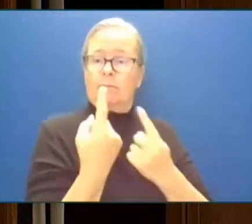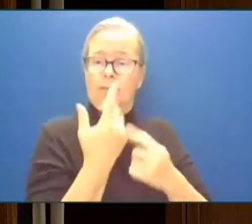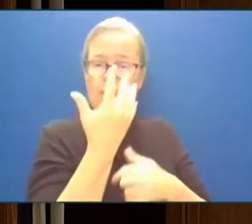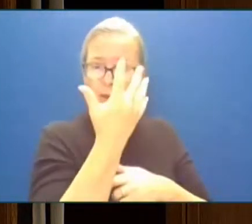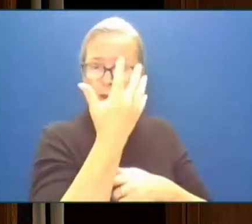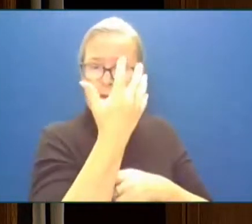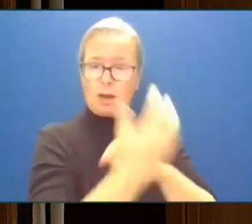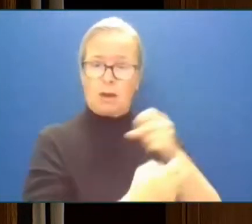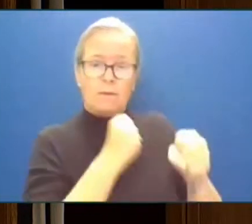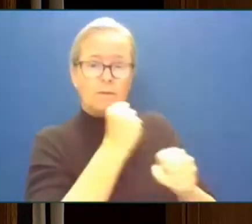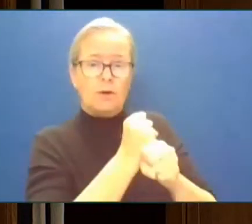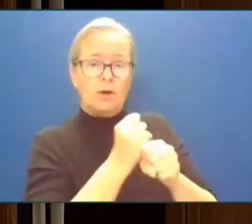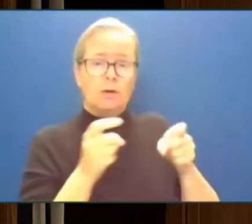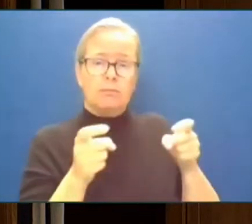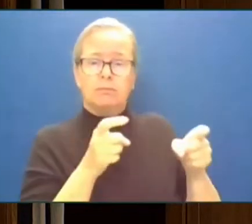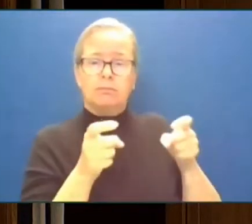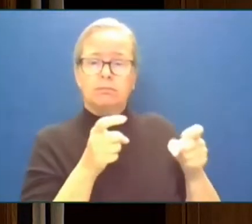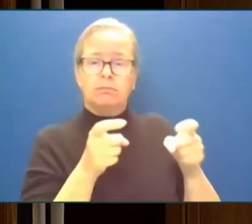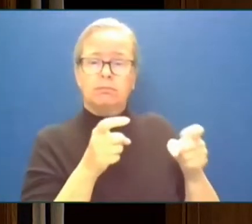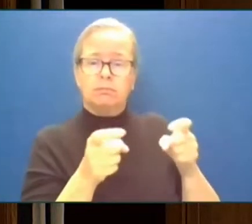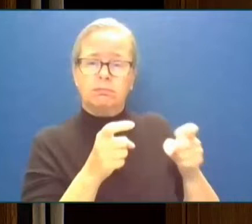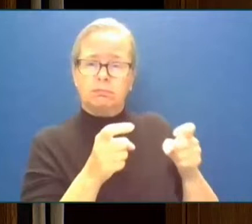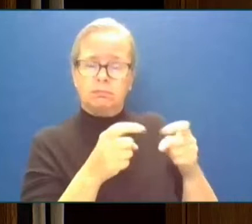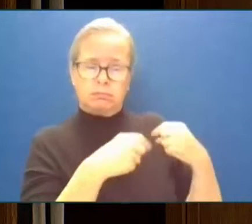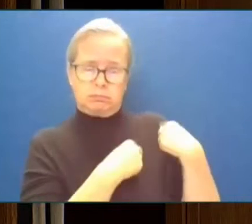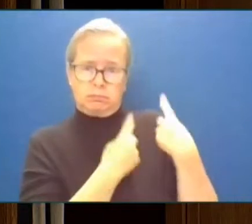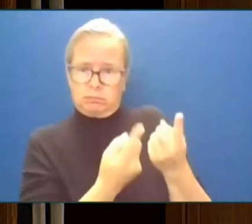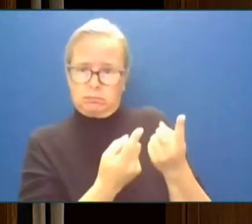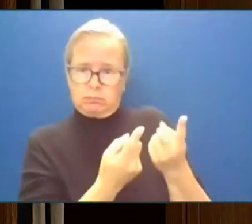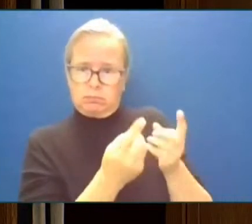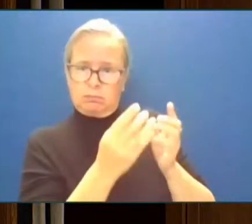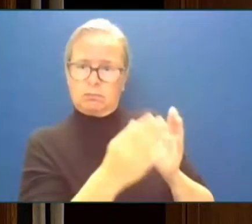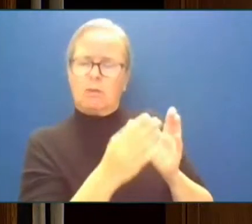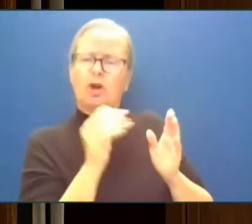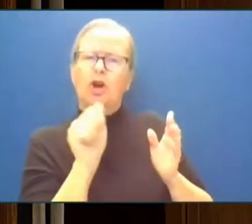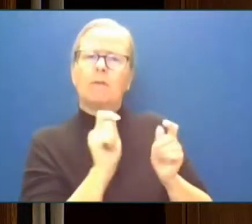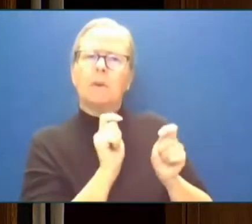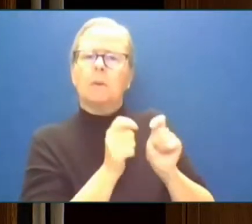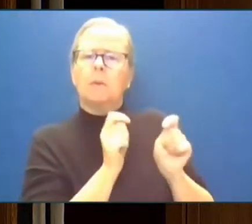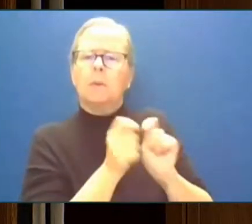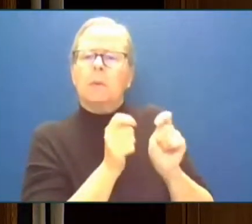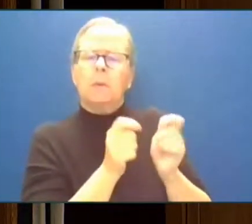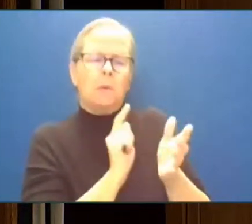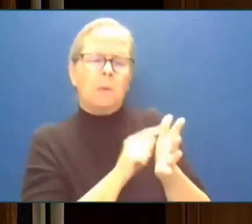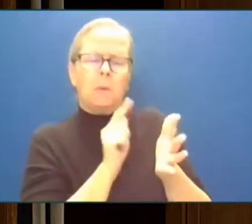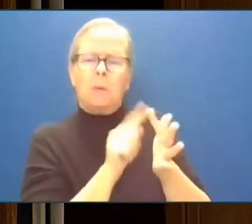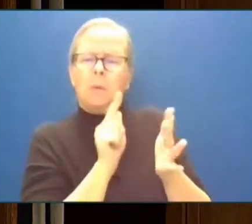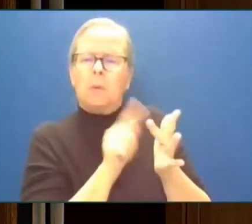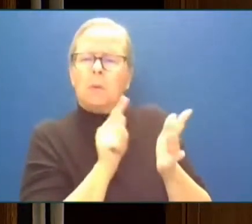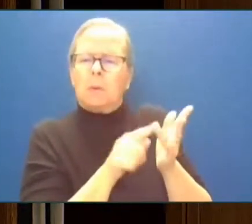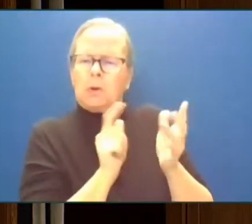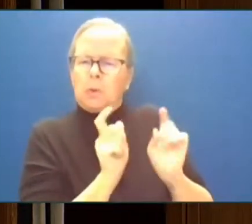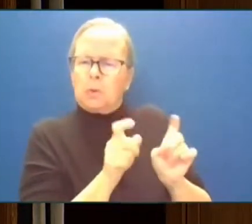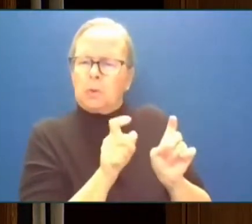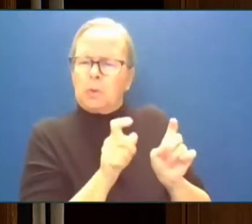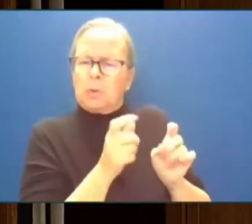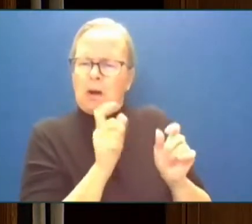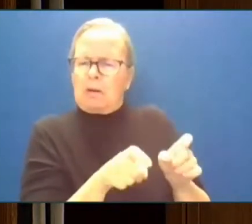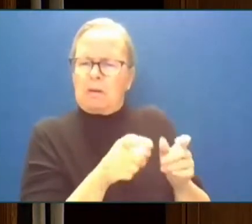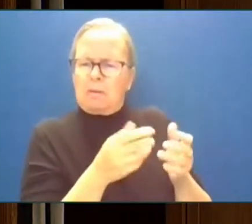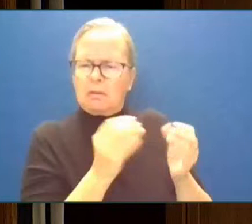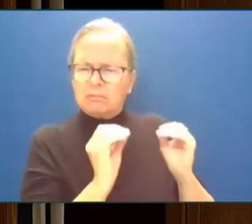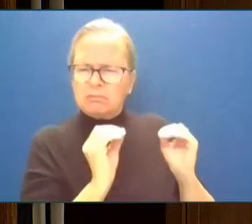to consider approaches, a specific one that falls exclusively within the authority of the Attorney General.